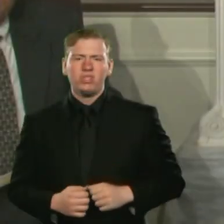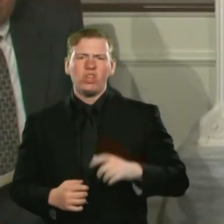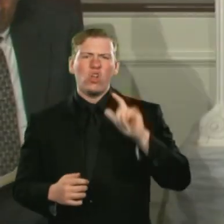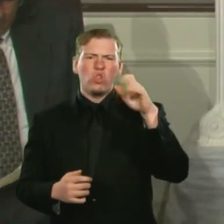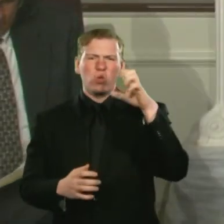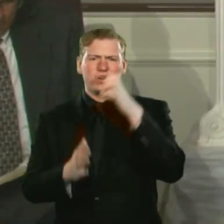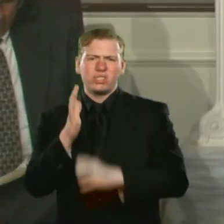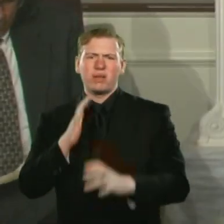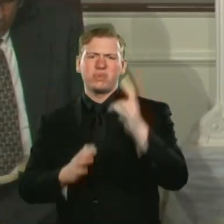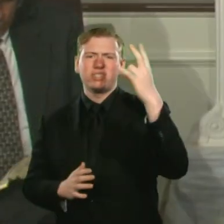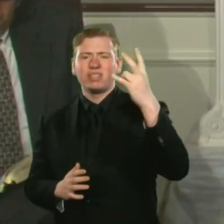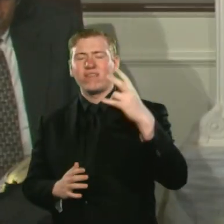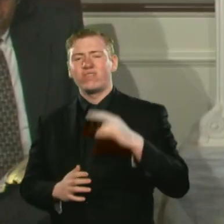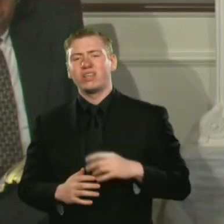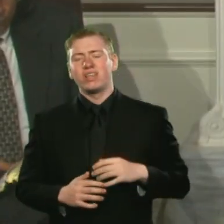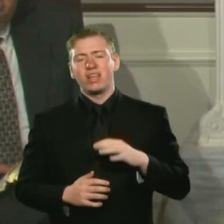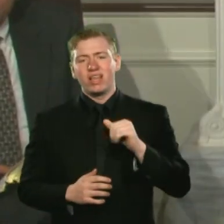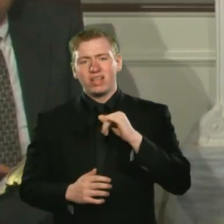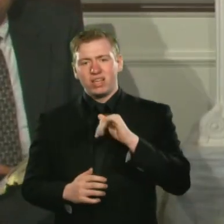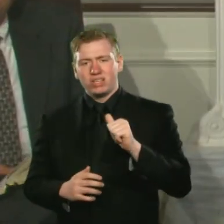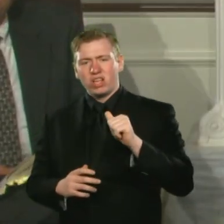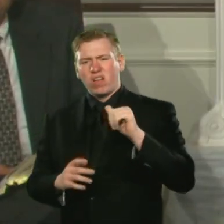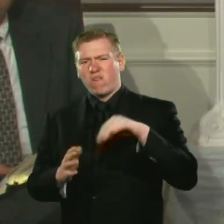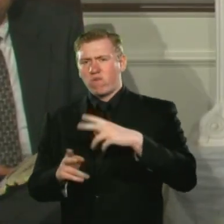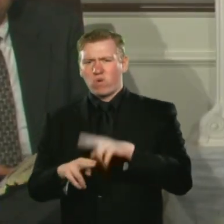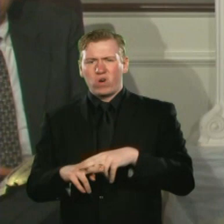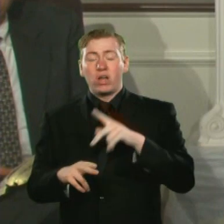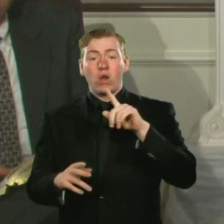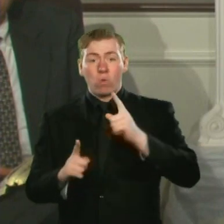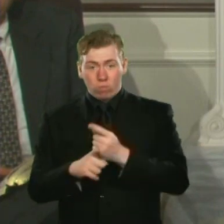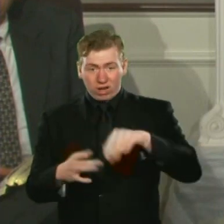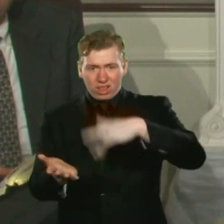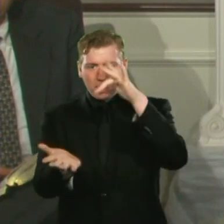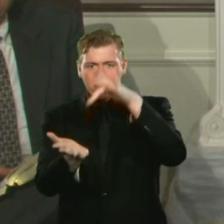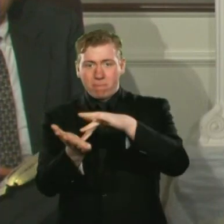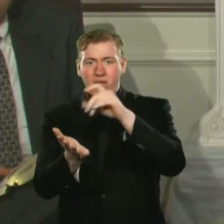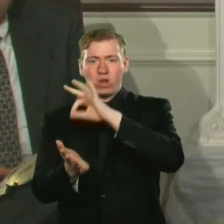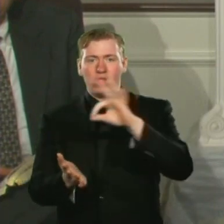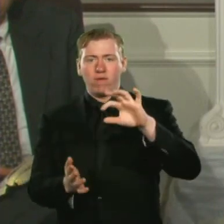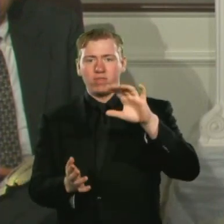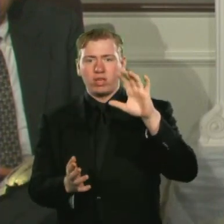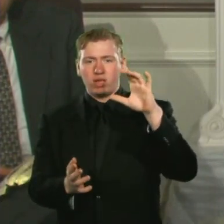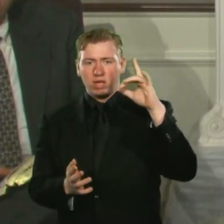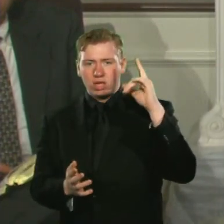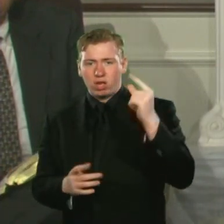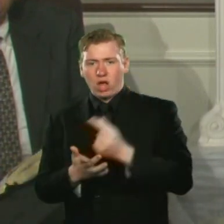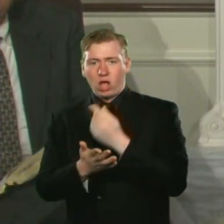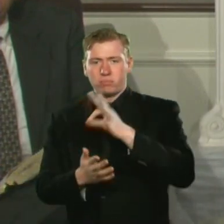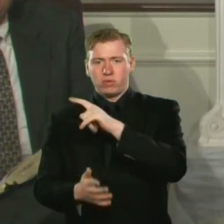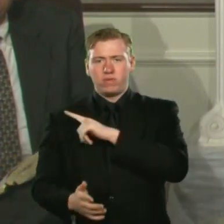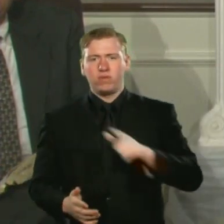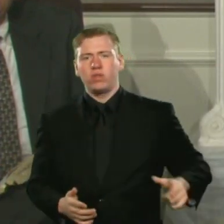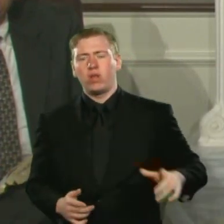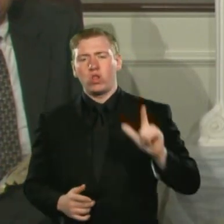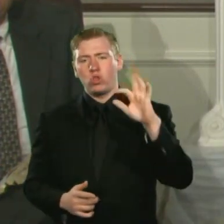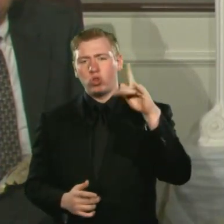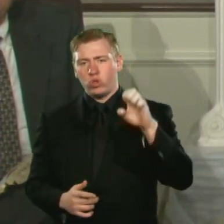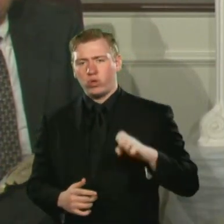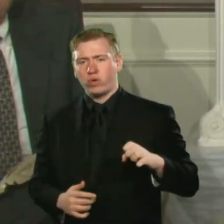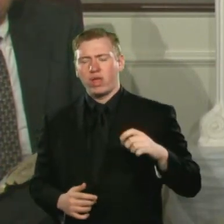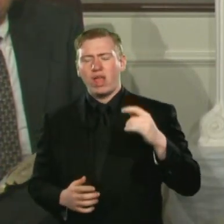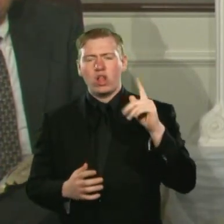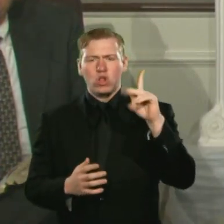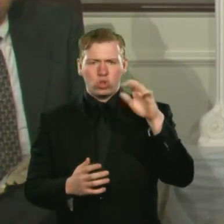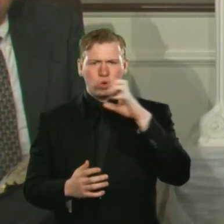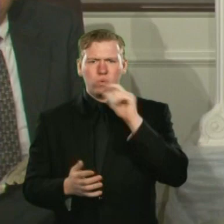Luke chapter 17 is, of course, right smack in the middle of the Gospel of Luke. And the book of Luke wrote so that we would know